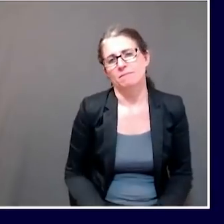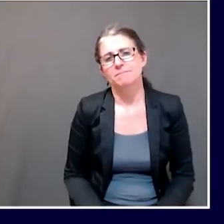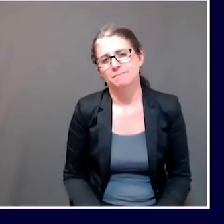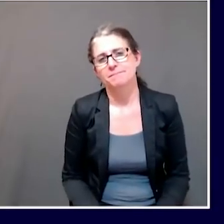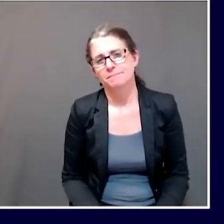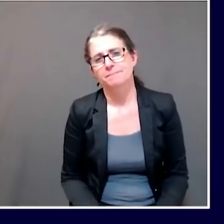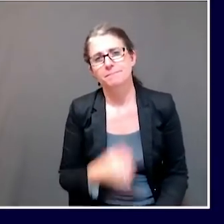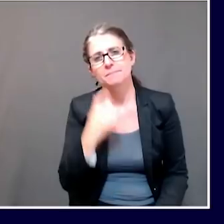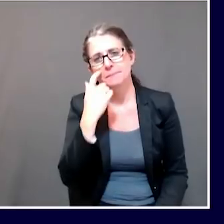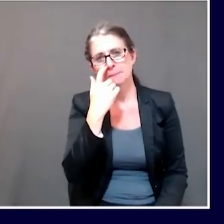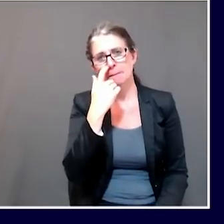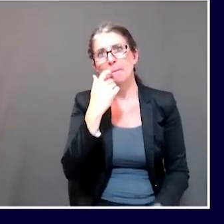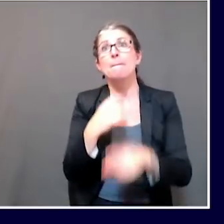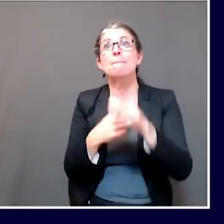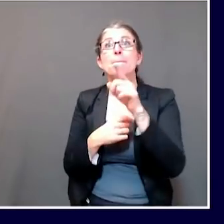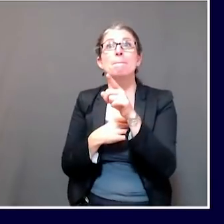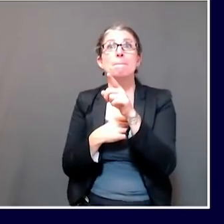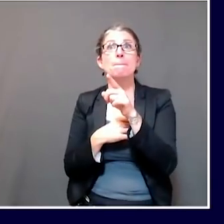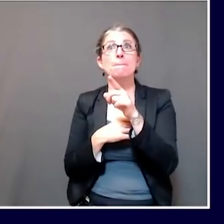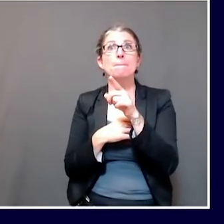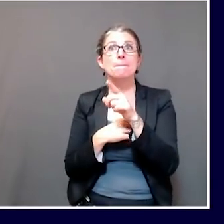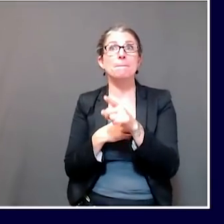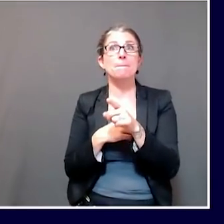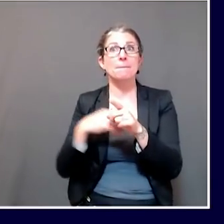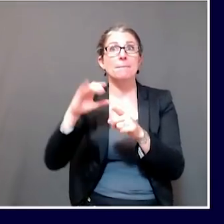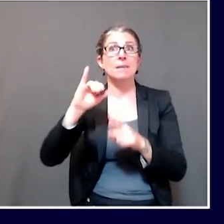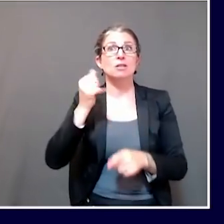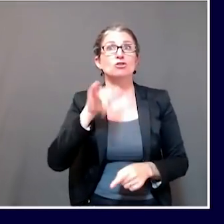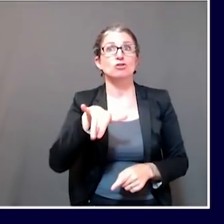I'm going to turn now to Jay Mishkin at WGME.